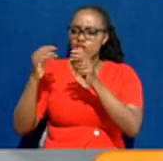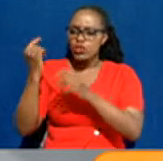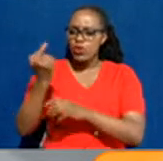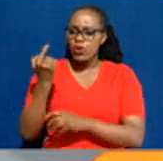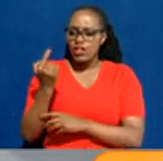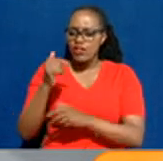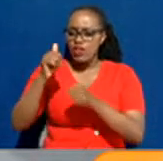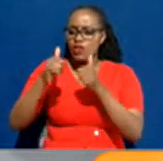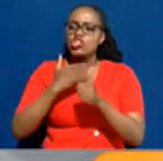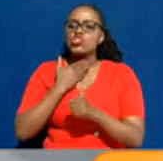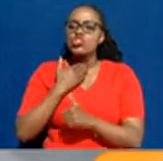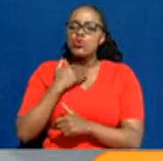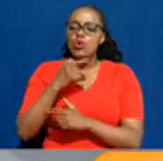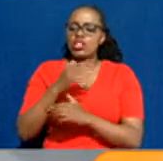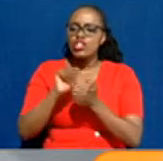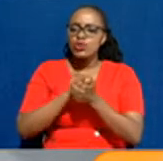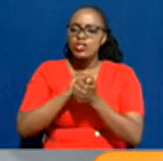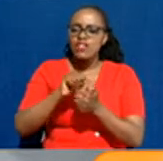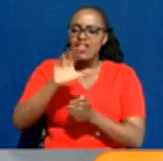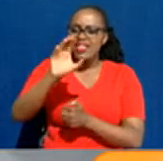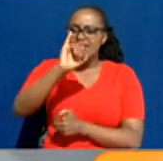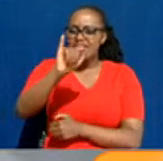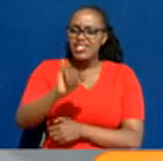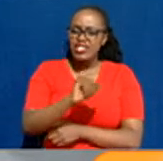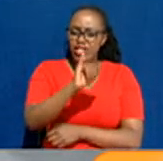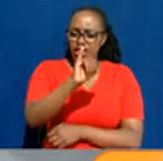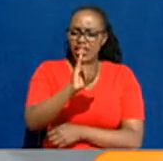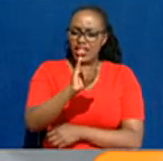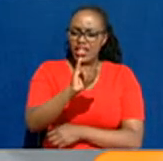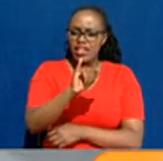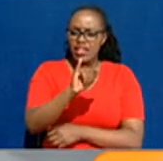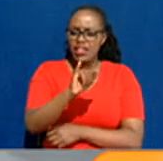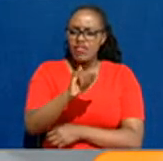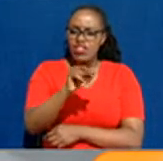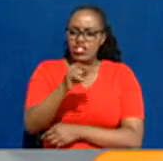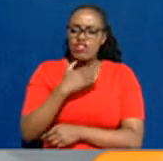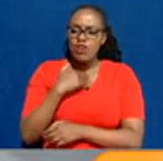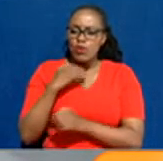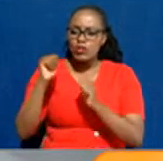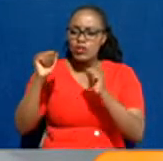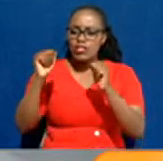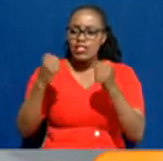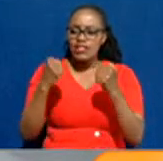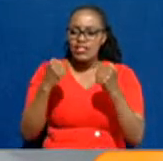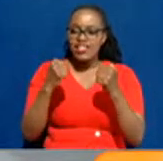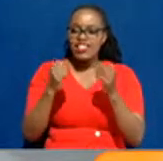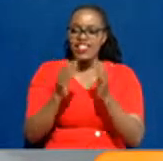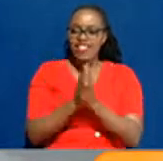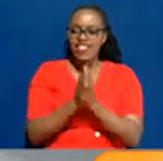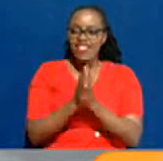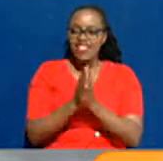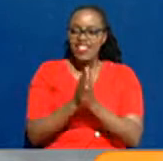you wanted to wait a give minute, justice. Wait a minute, no, to rescue it. But you see,